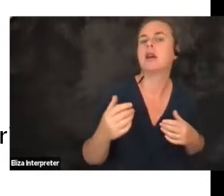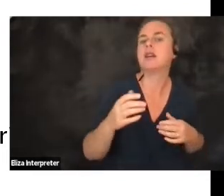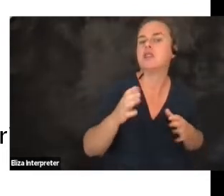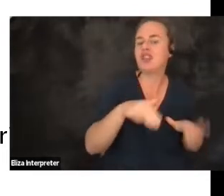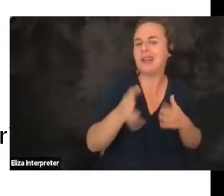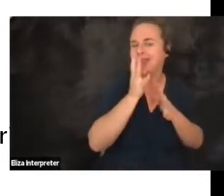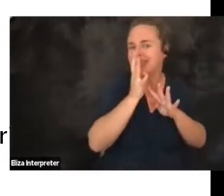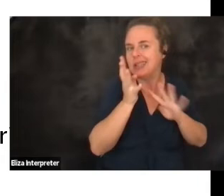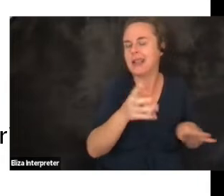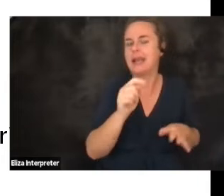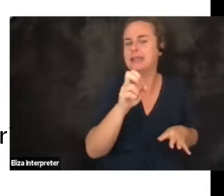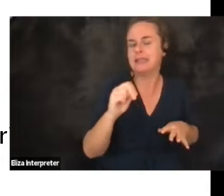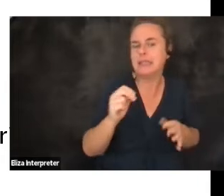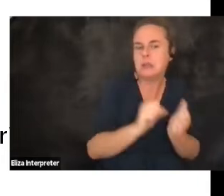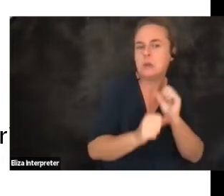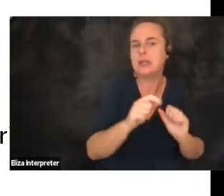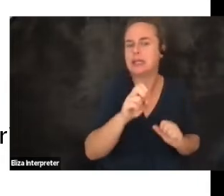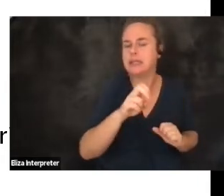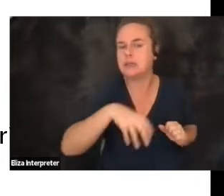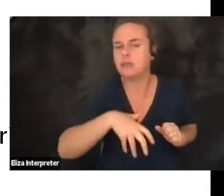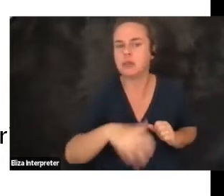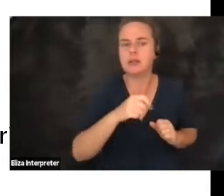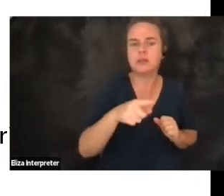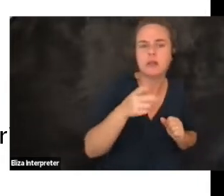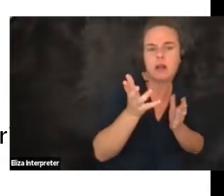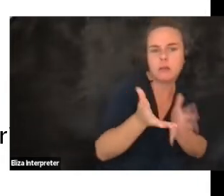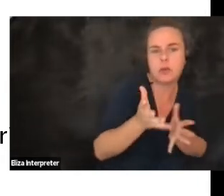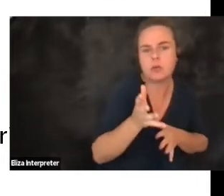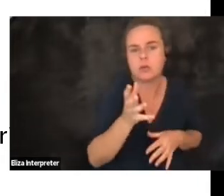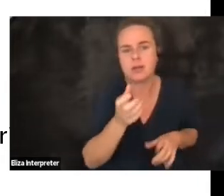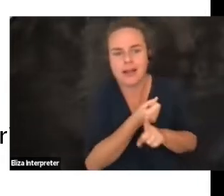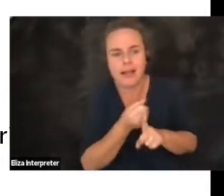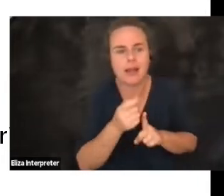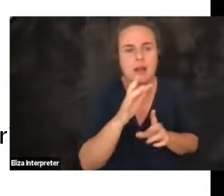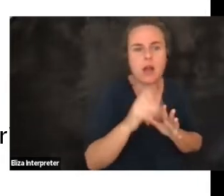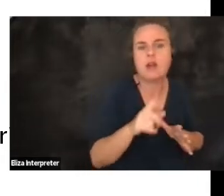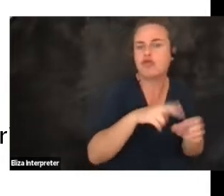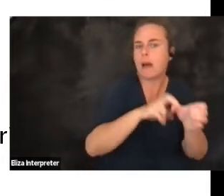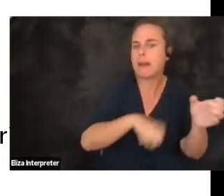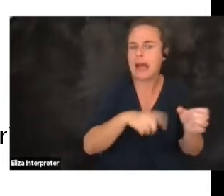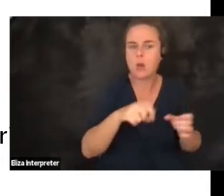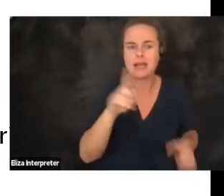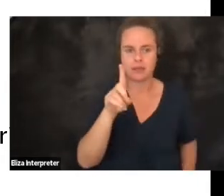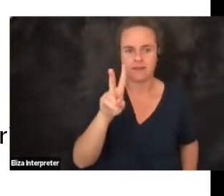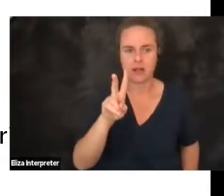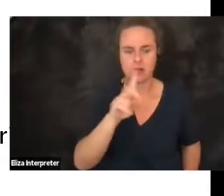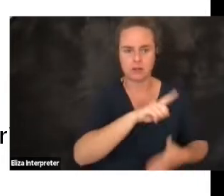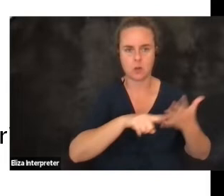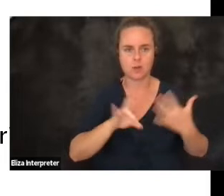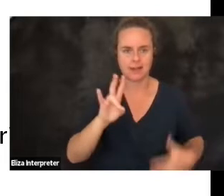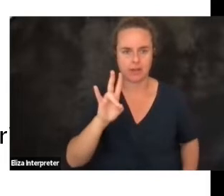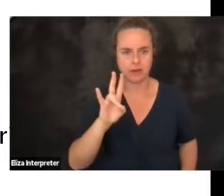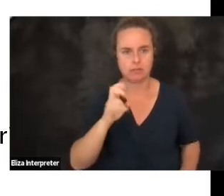abuse, teen pregnancy, teen suicide, dropping out, and domestic violence. And each community that asked to be authorized